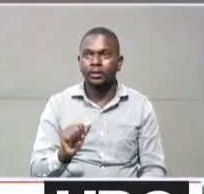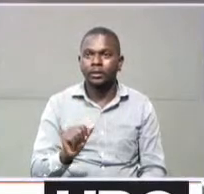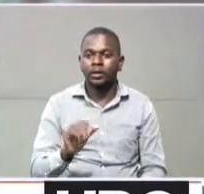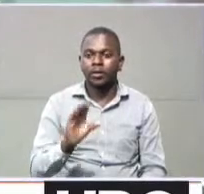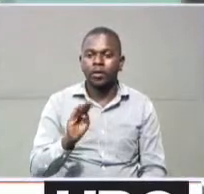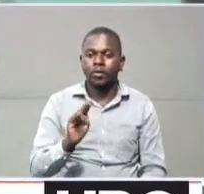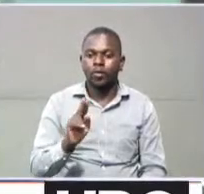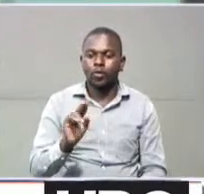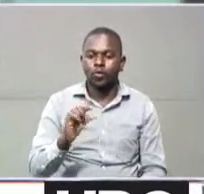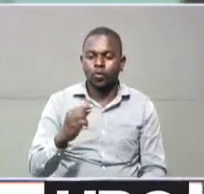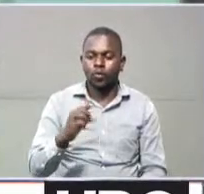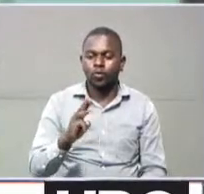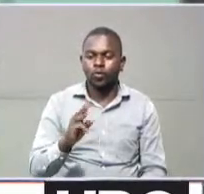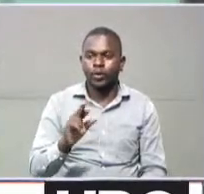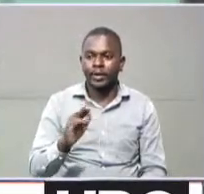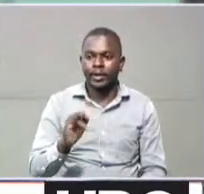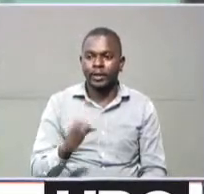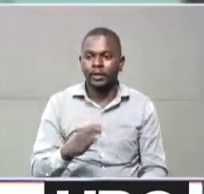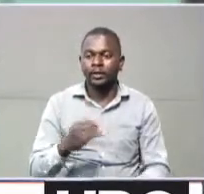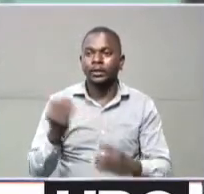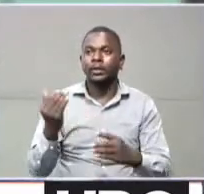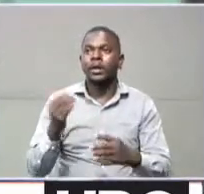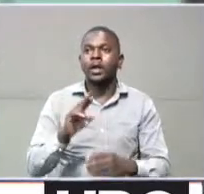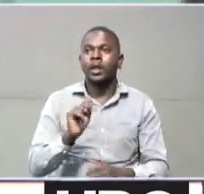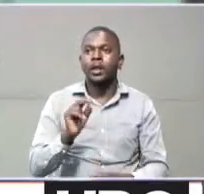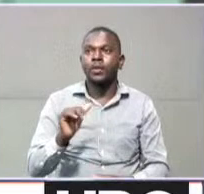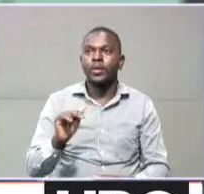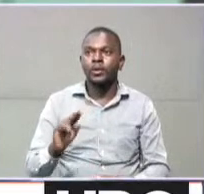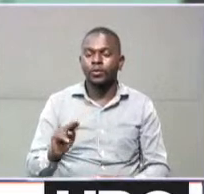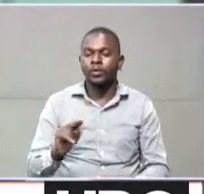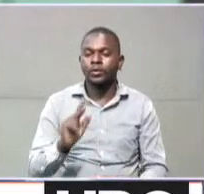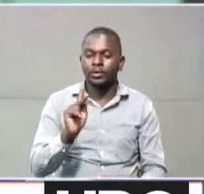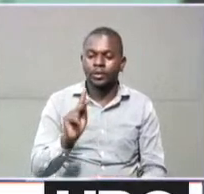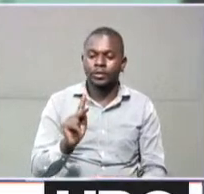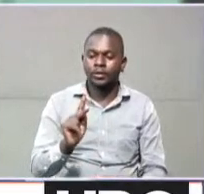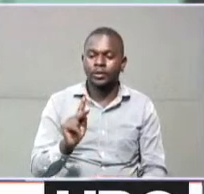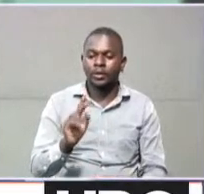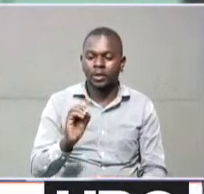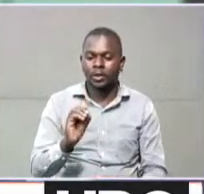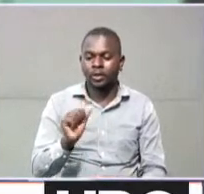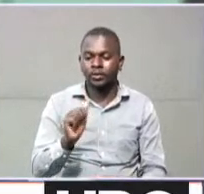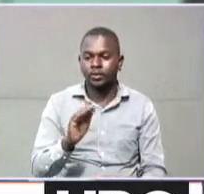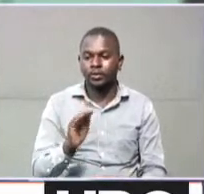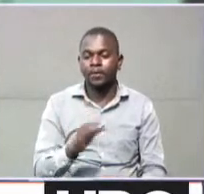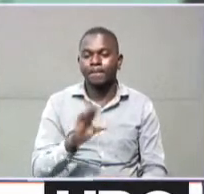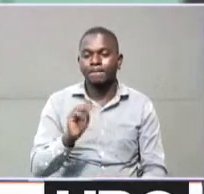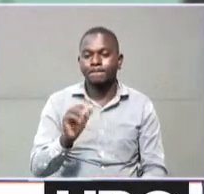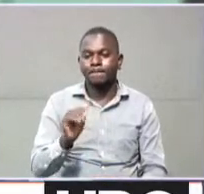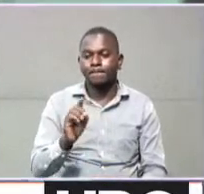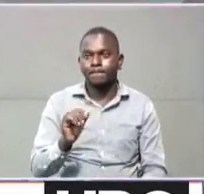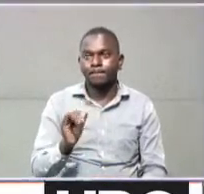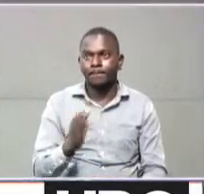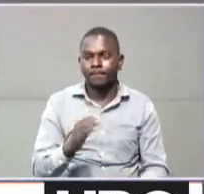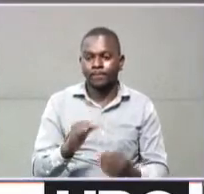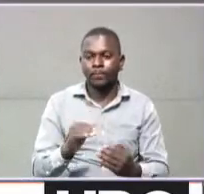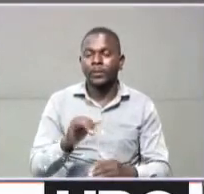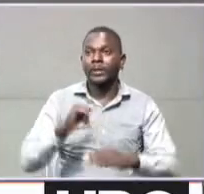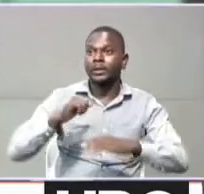bugueri nabiratuku kazo chikuvi madio koru rusot